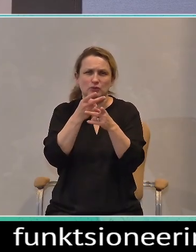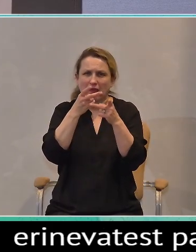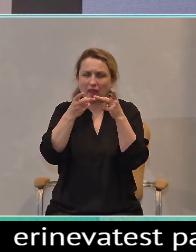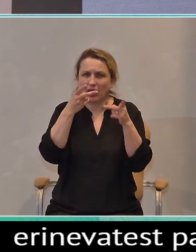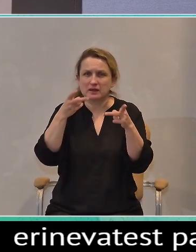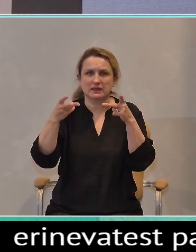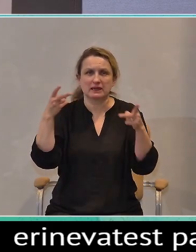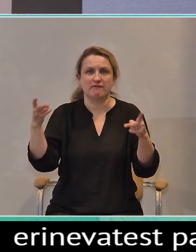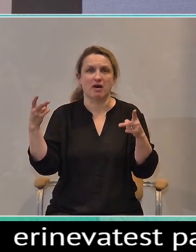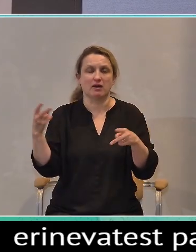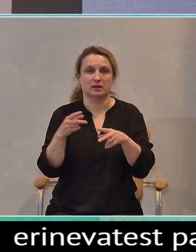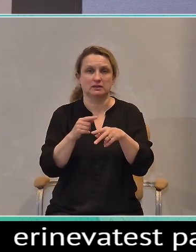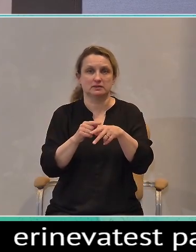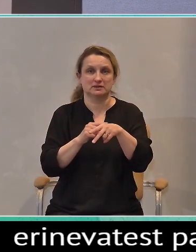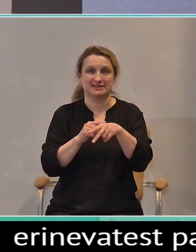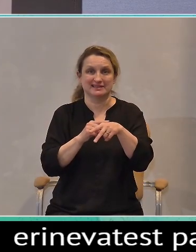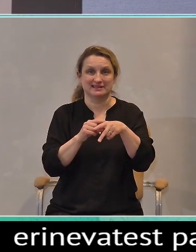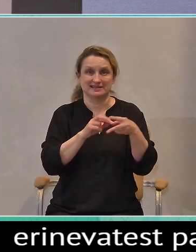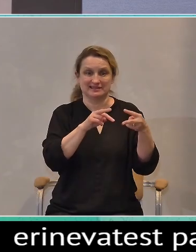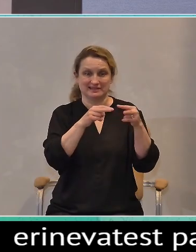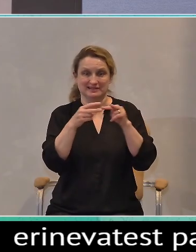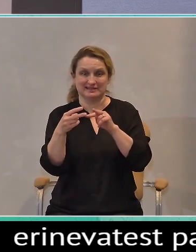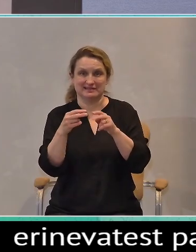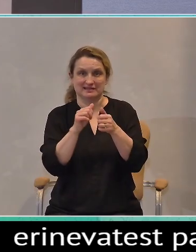patients, a number of point